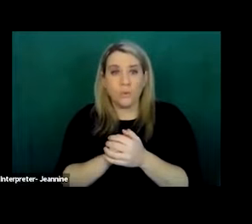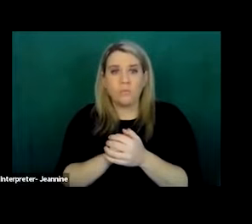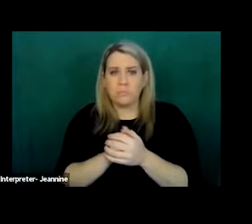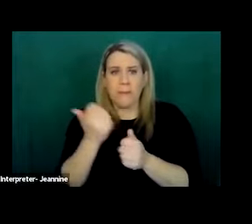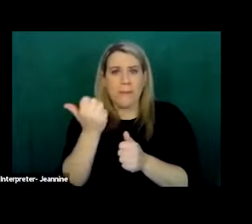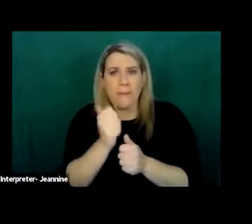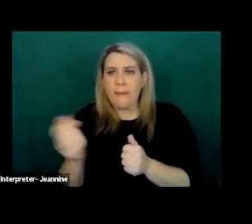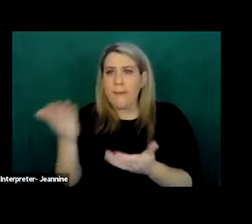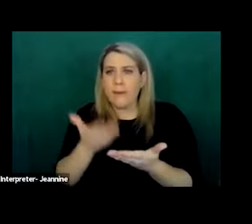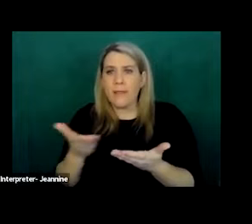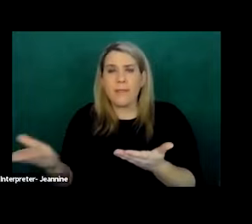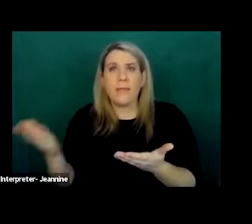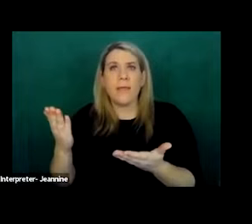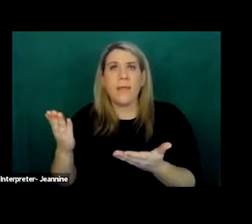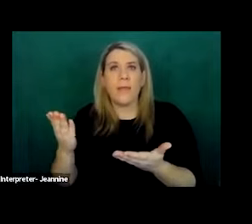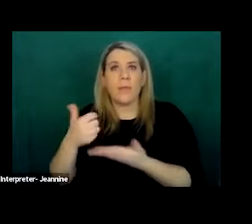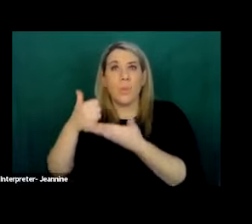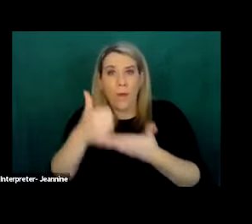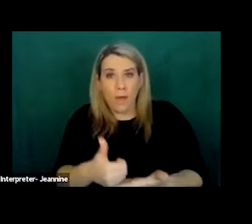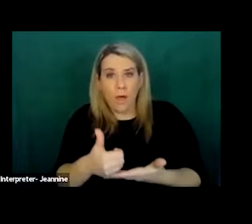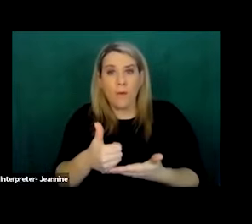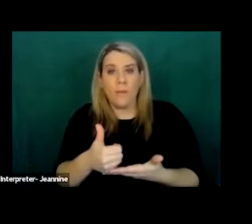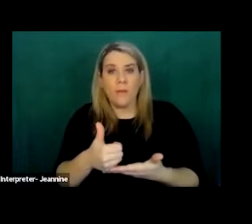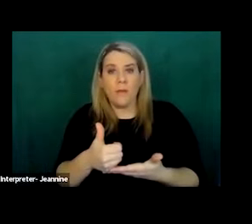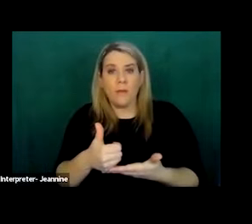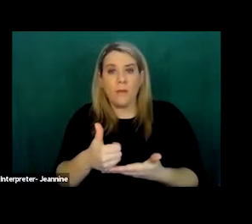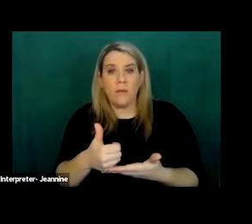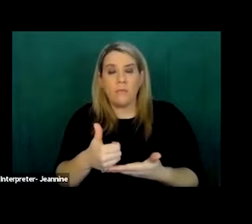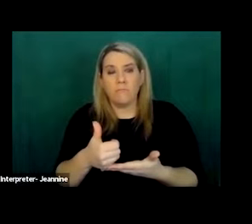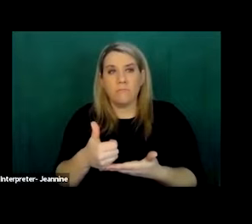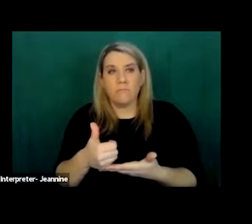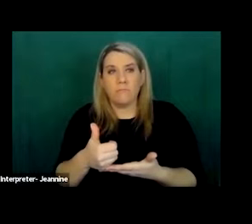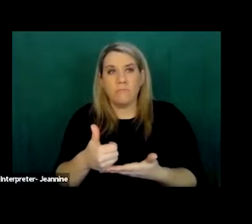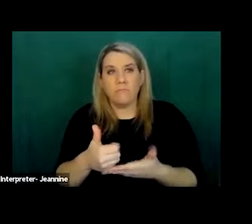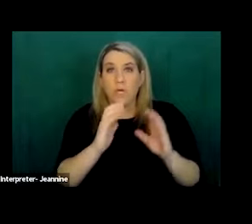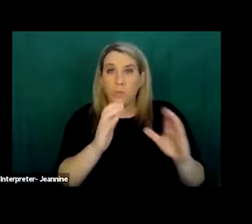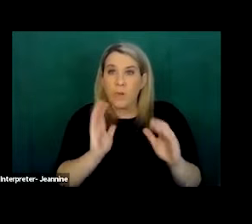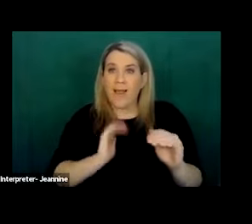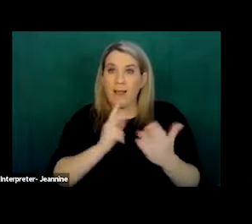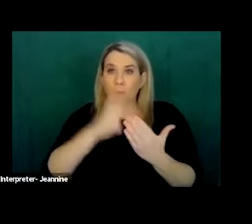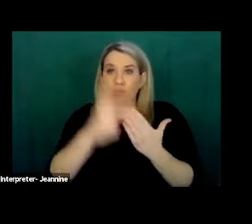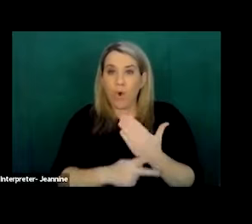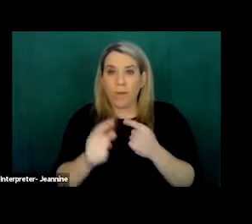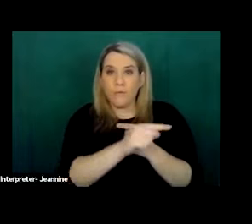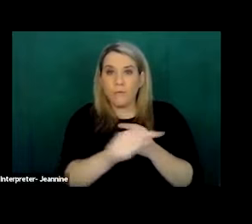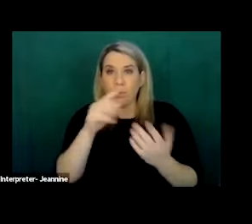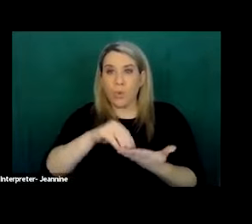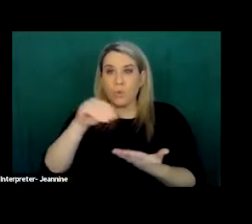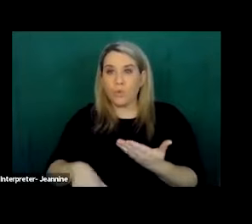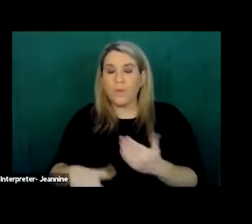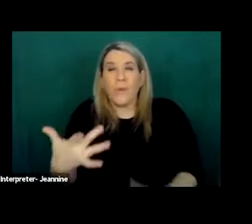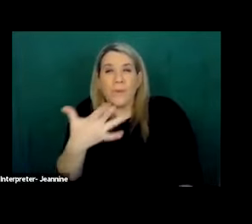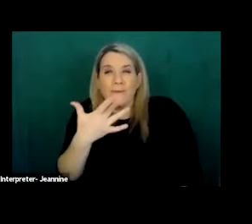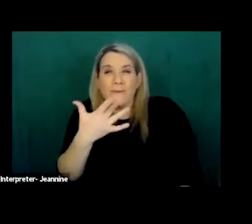anything that would help you in communicating our program to students that you work with. We always do prefer to have